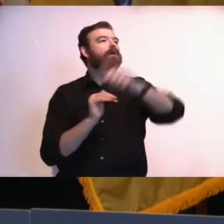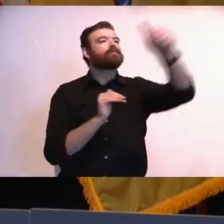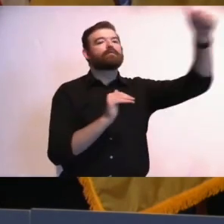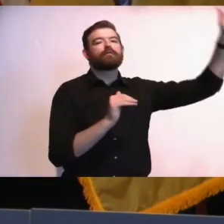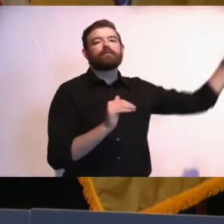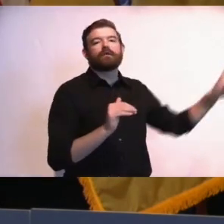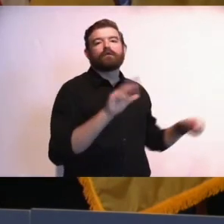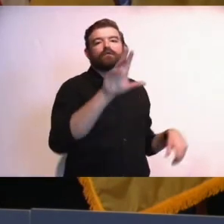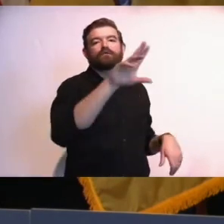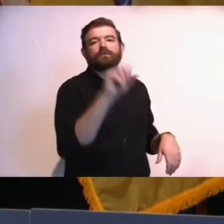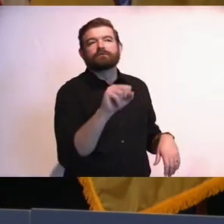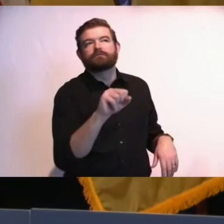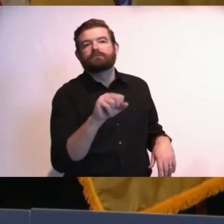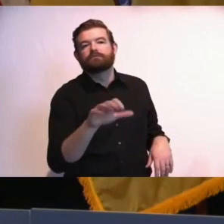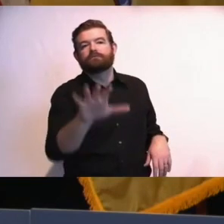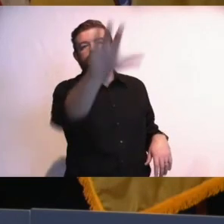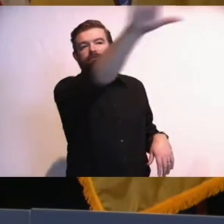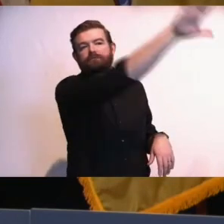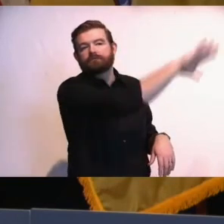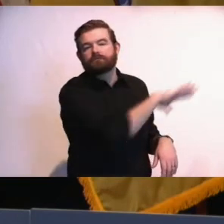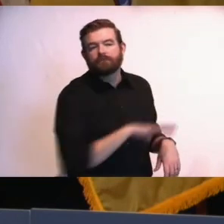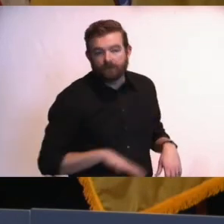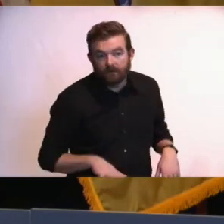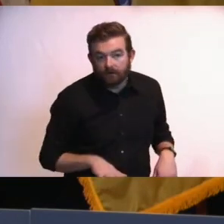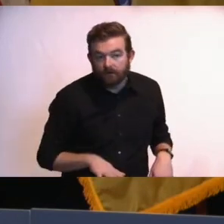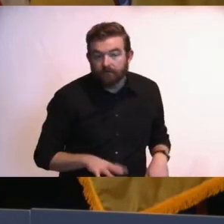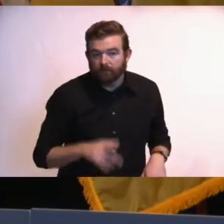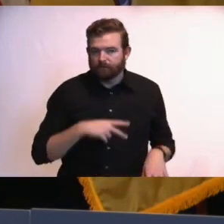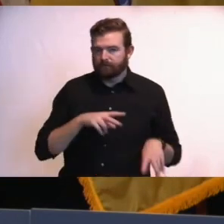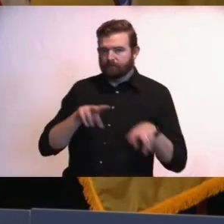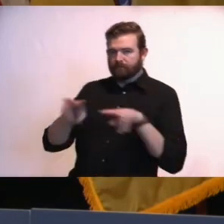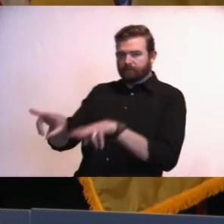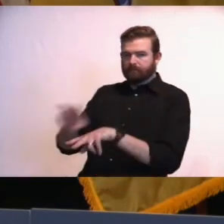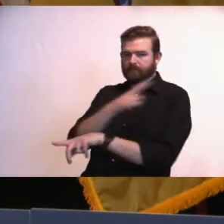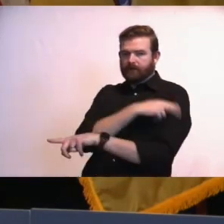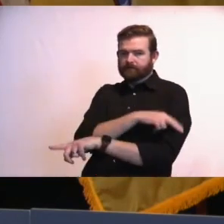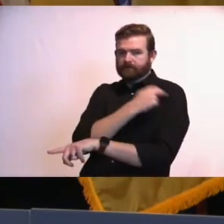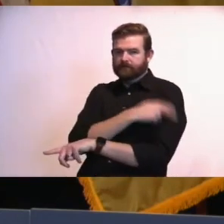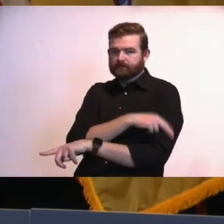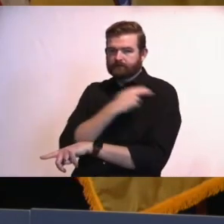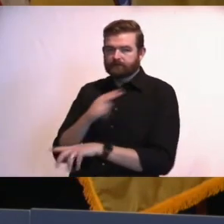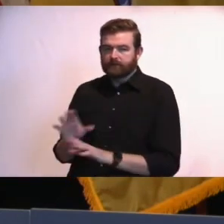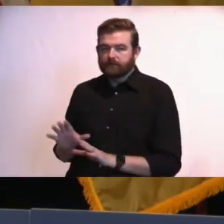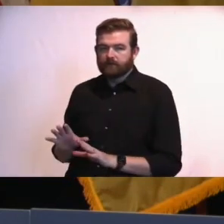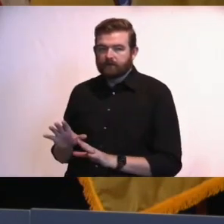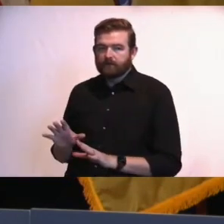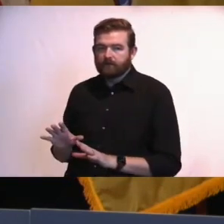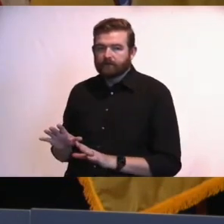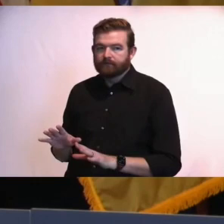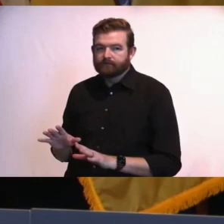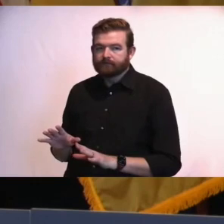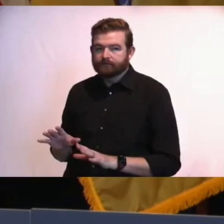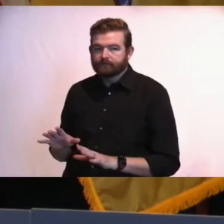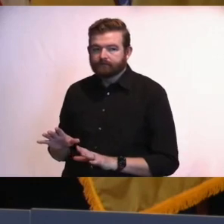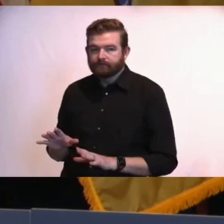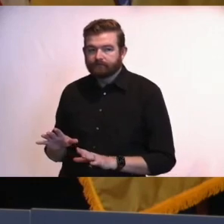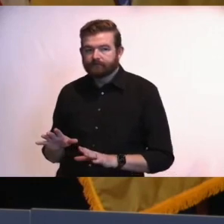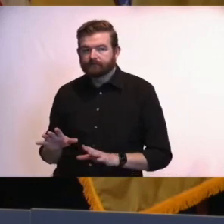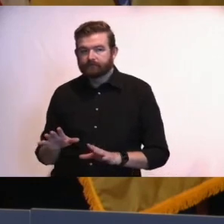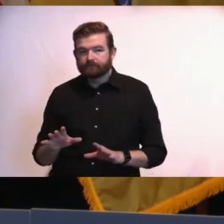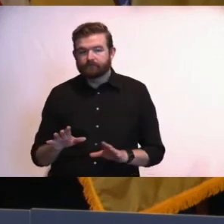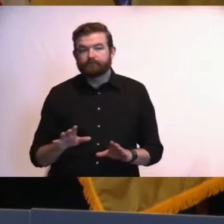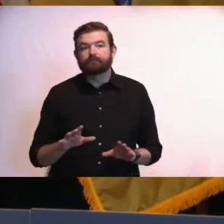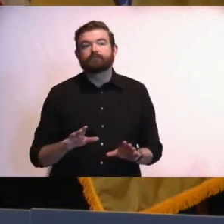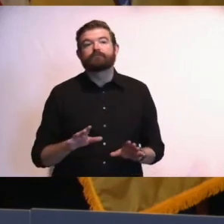mentioned, with hospitalizations being a lagging indicator, it depends on what you're looking at as far as, you know, impact on healthcare system versus, like,